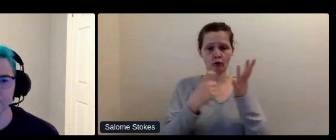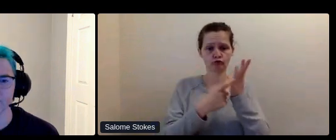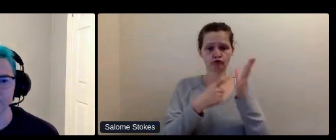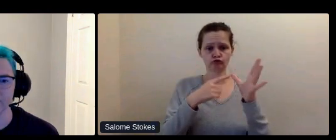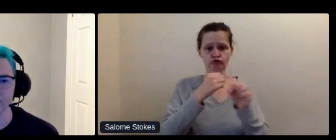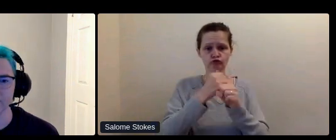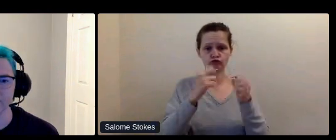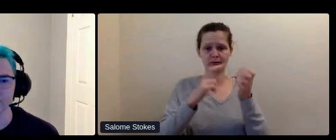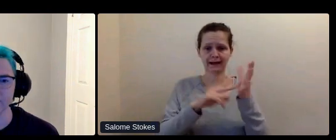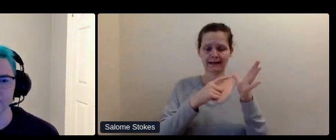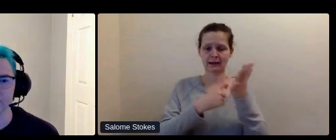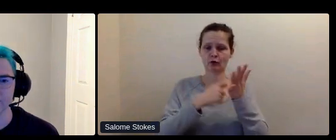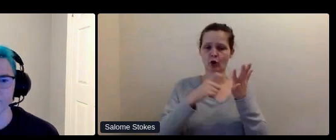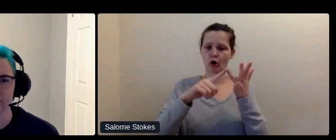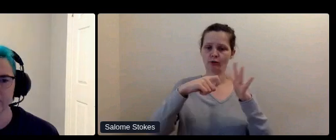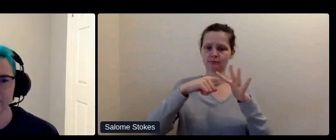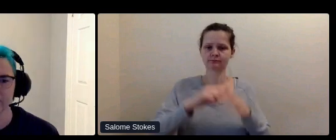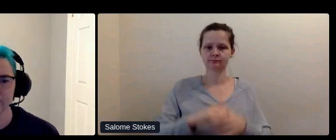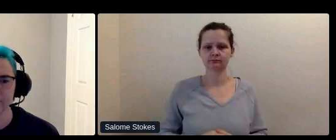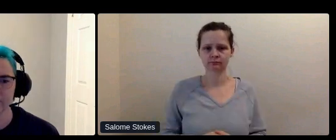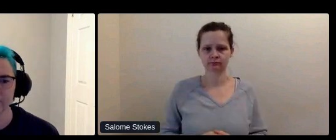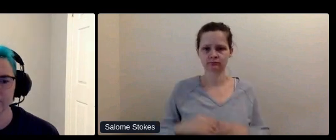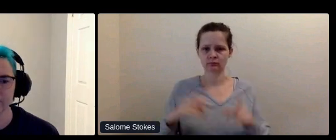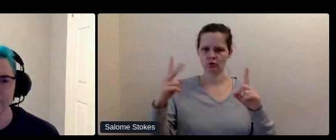Recalling their weapons, they collide in battle.